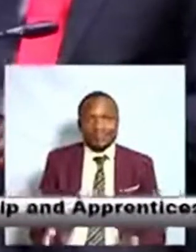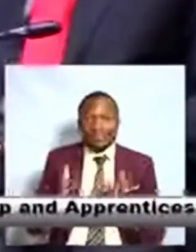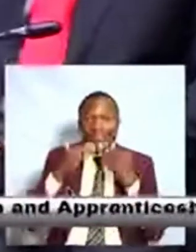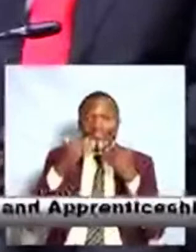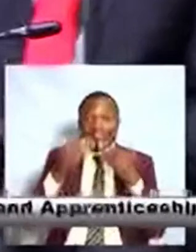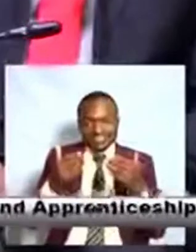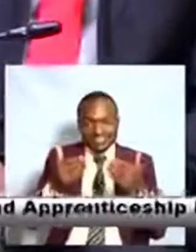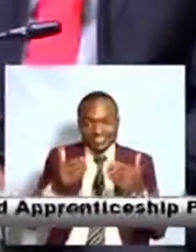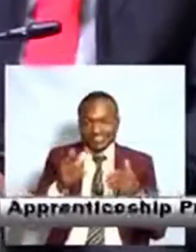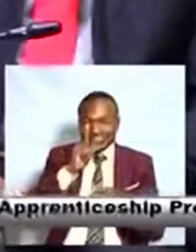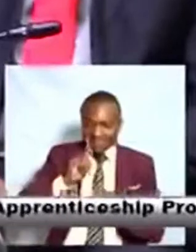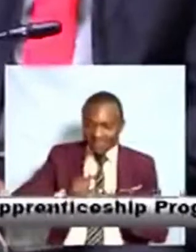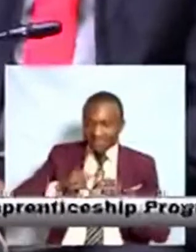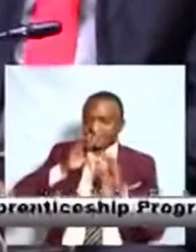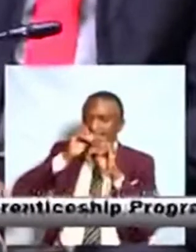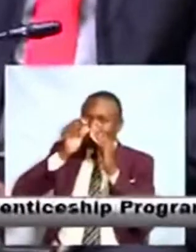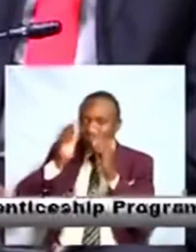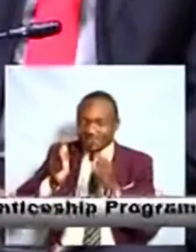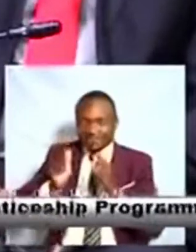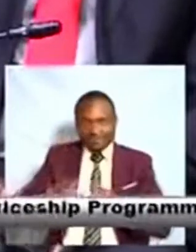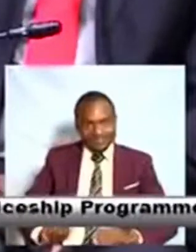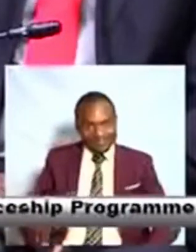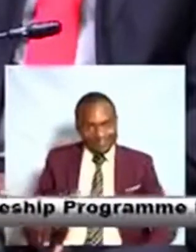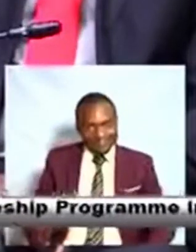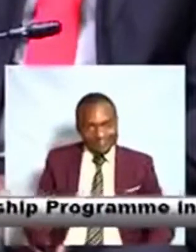Thank you very much, Madam Speaker.